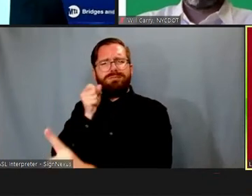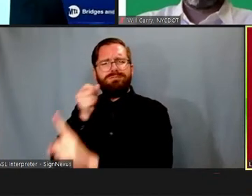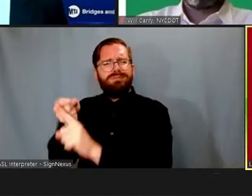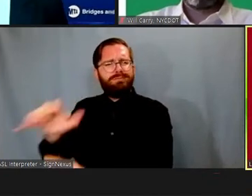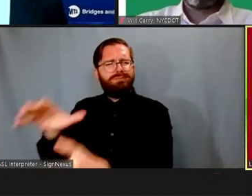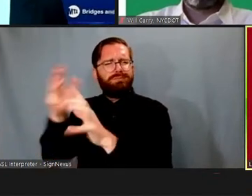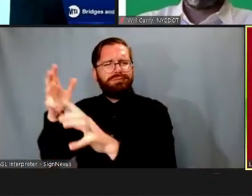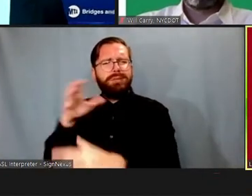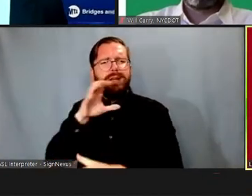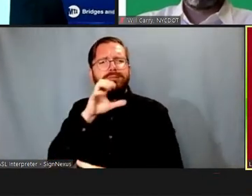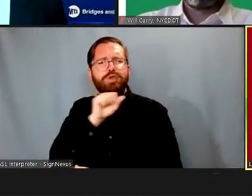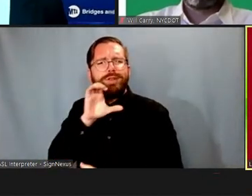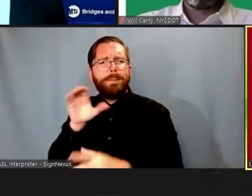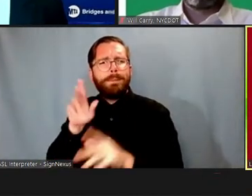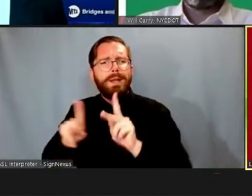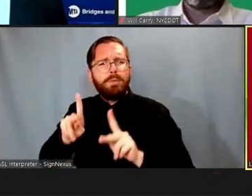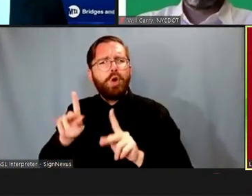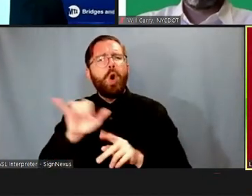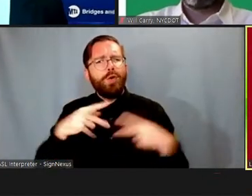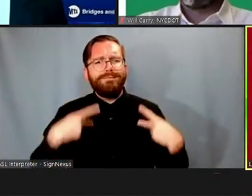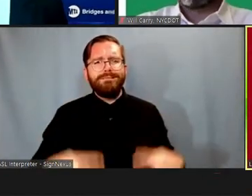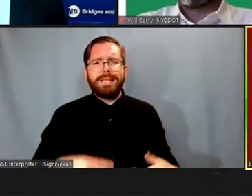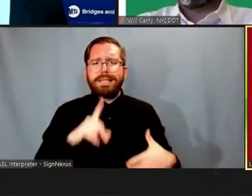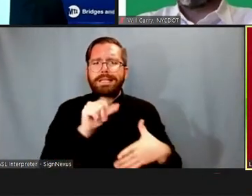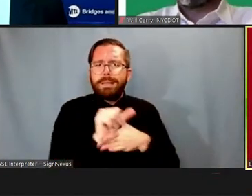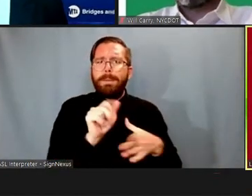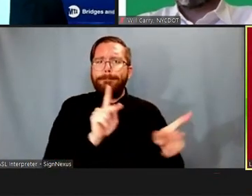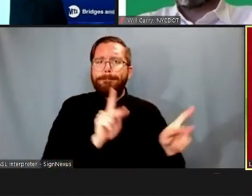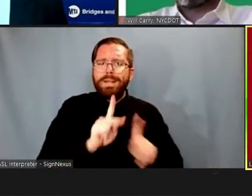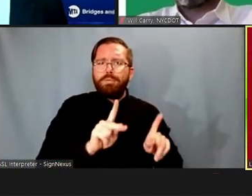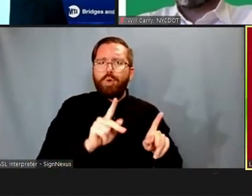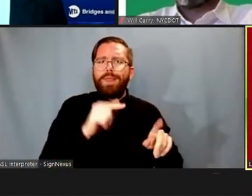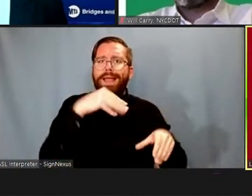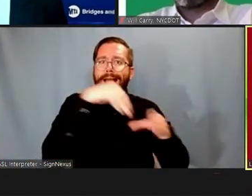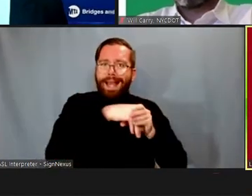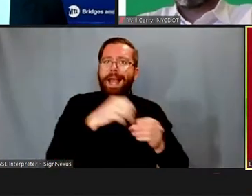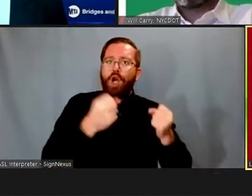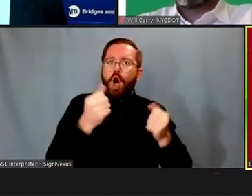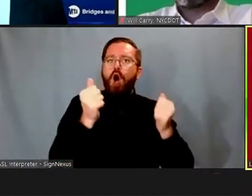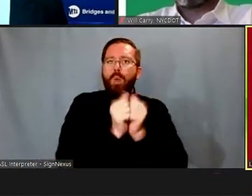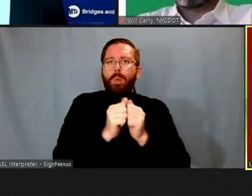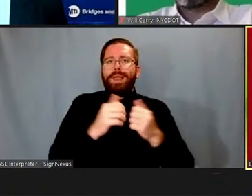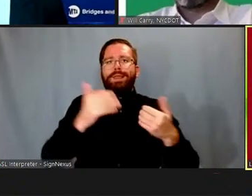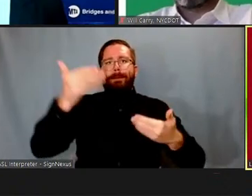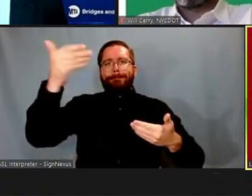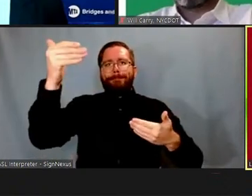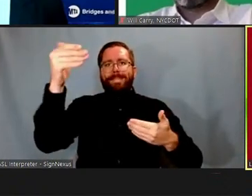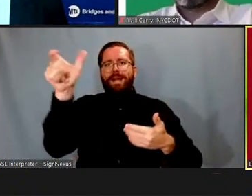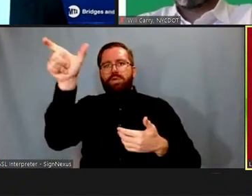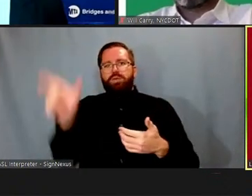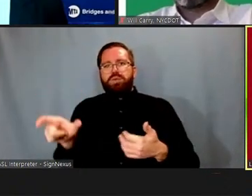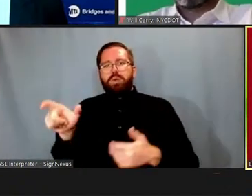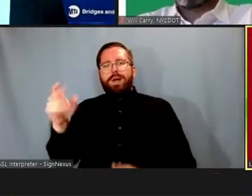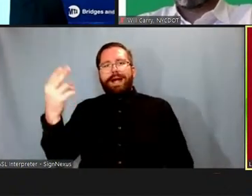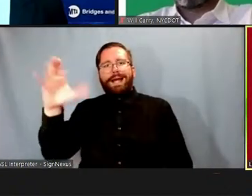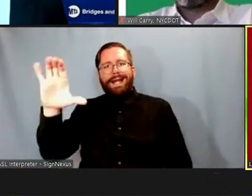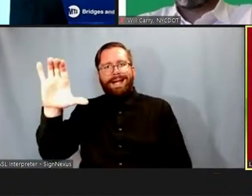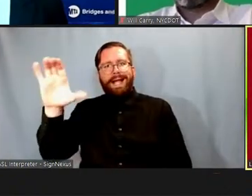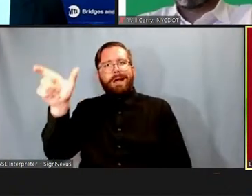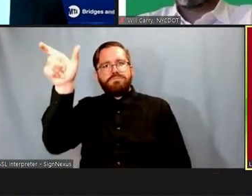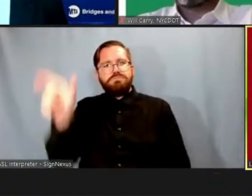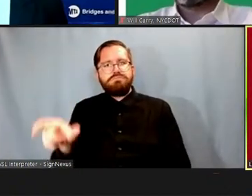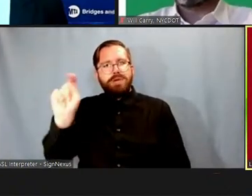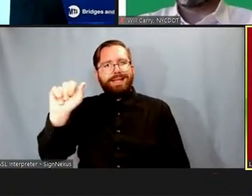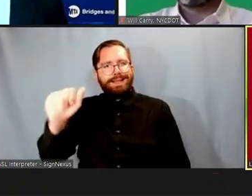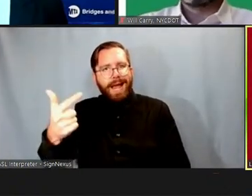disabled who are driven in cars with disabled tags hanging on the mirrors not just disabled license plates and